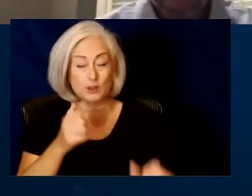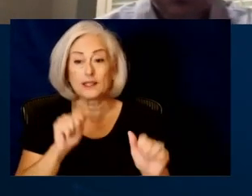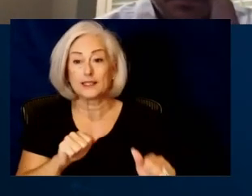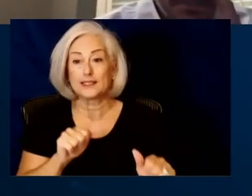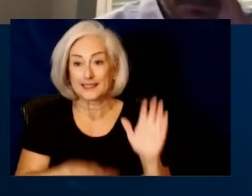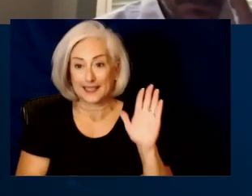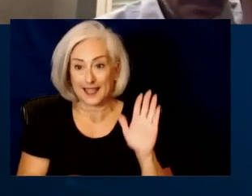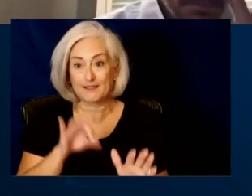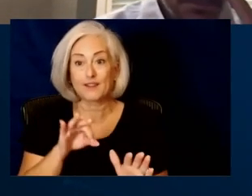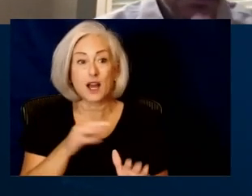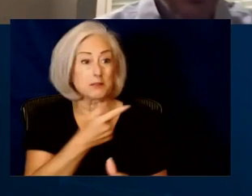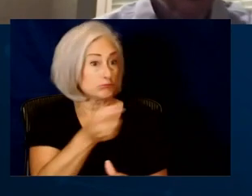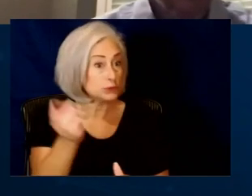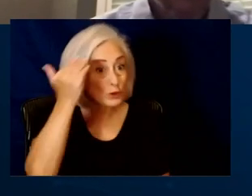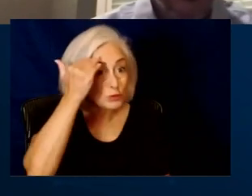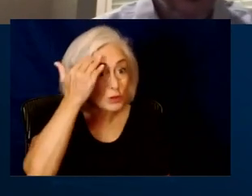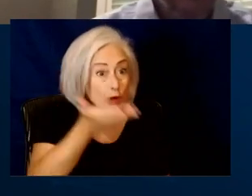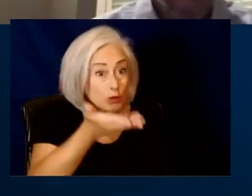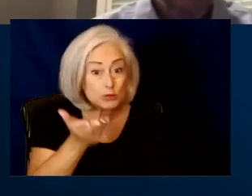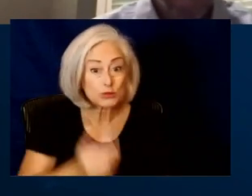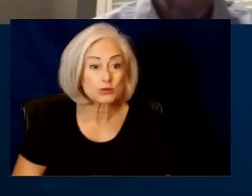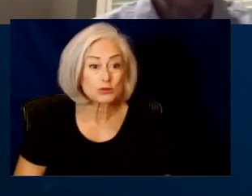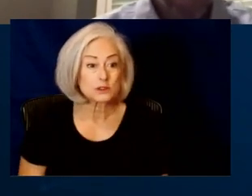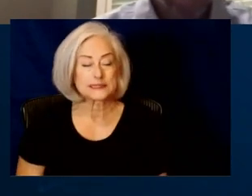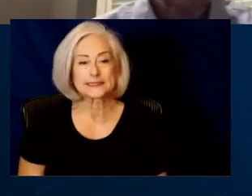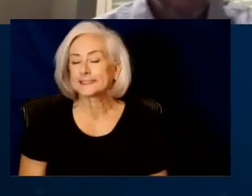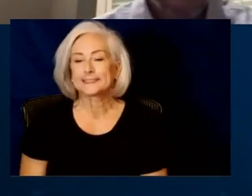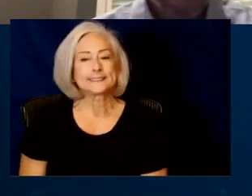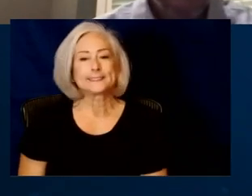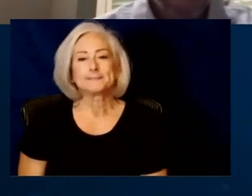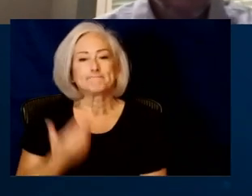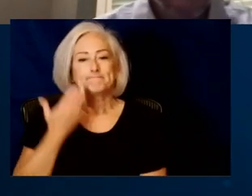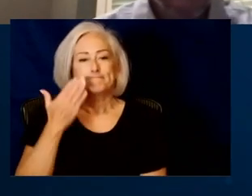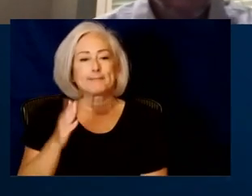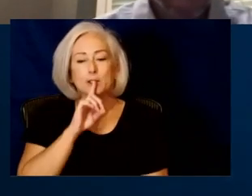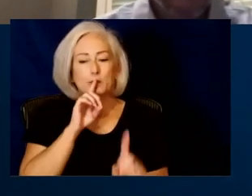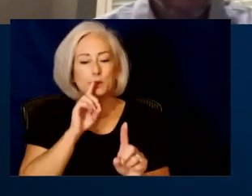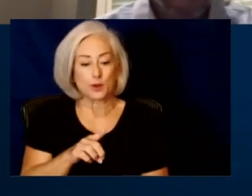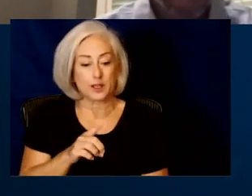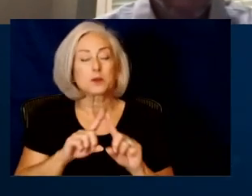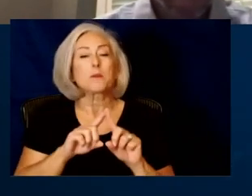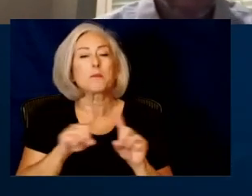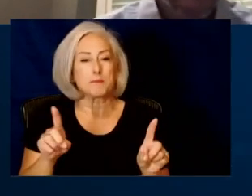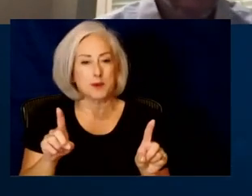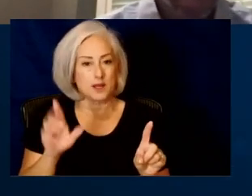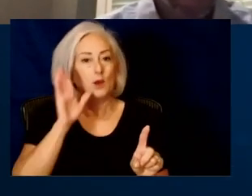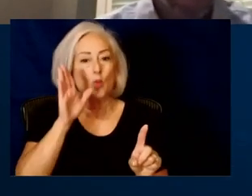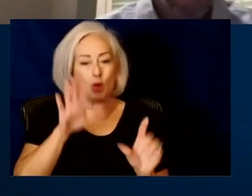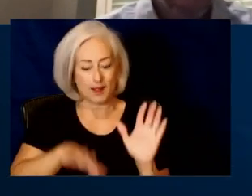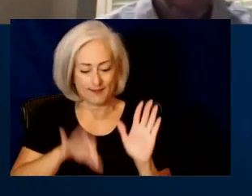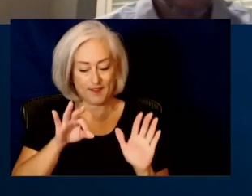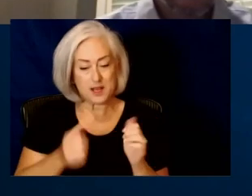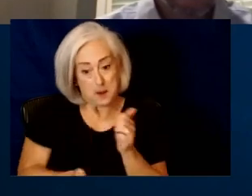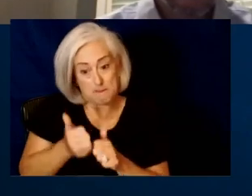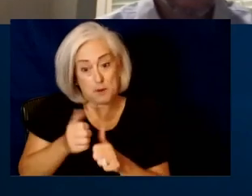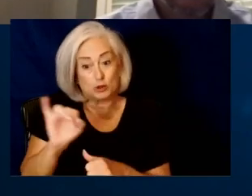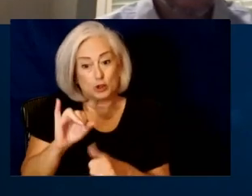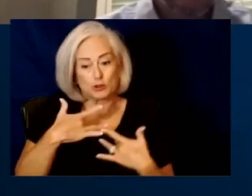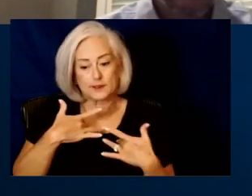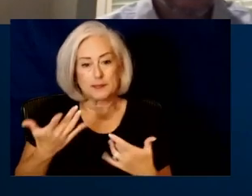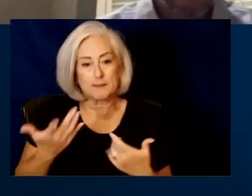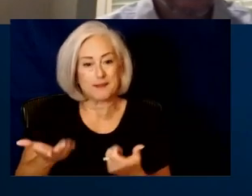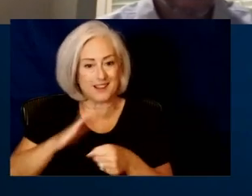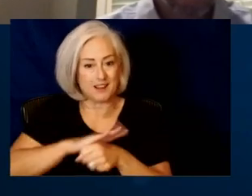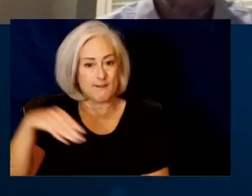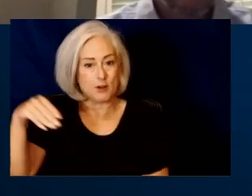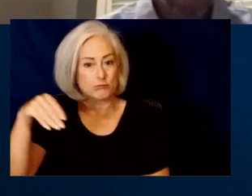know? I don't know that off the top of my head, but we will find out. Most insurances now cover it, I think, though, right? I think Dr.